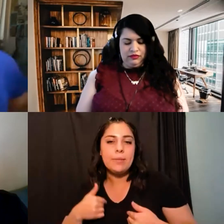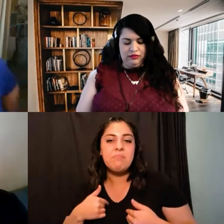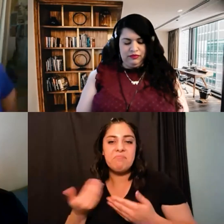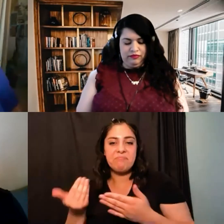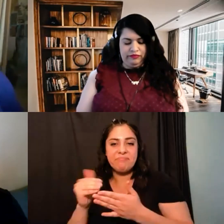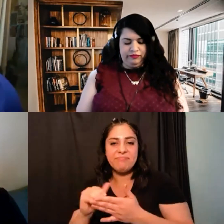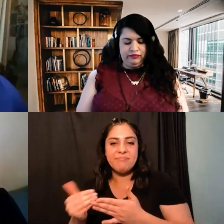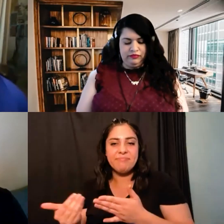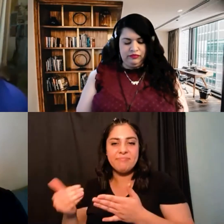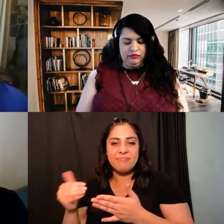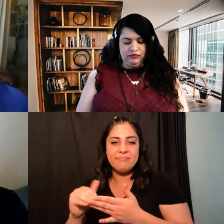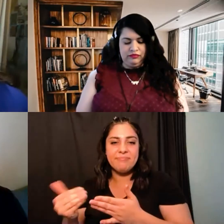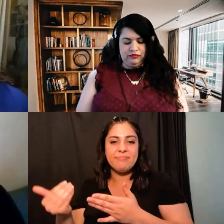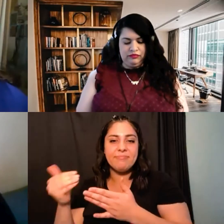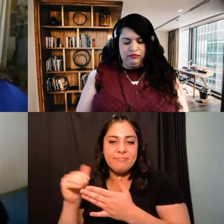again.